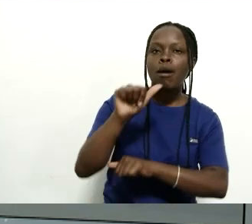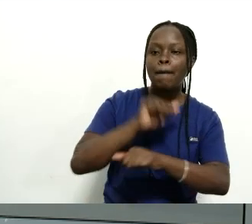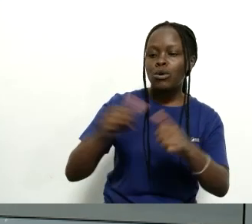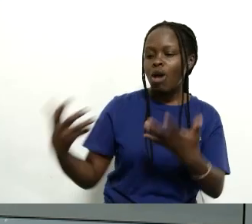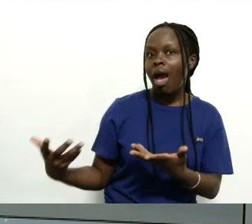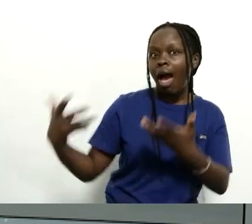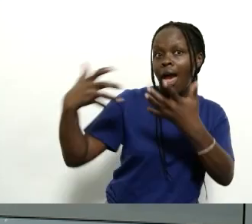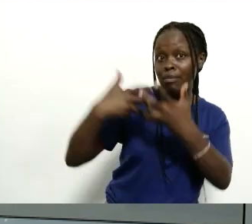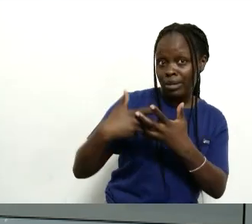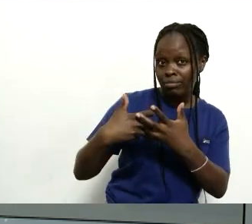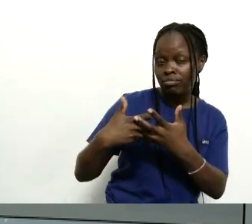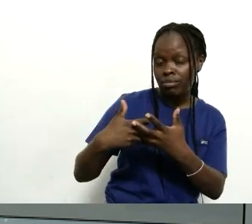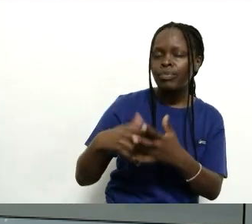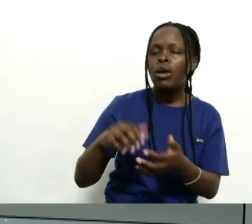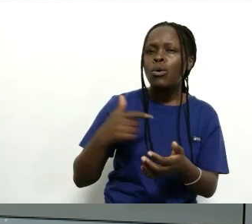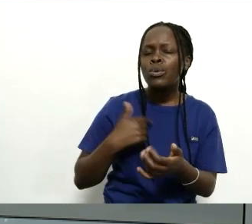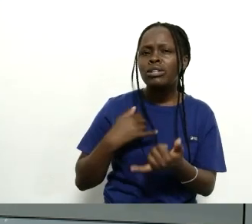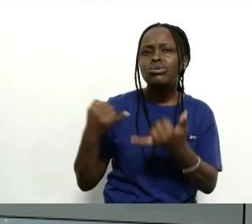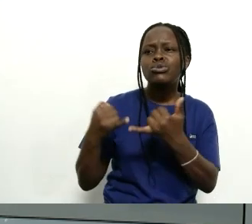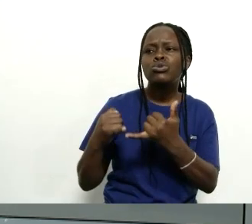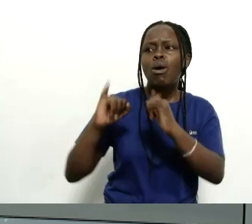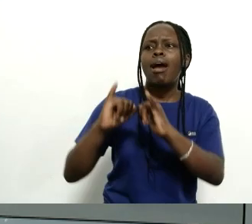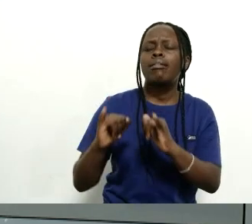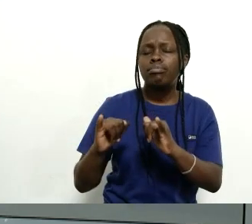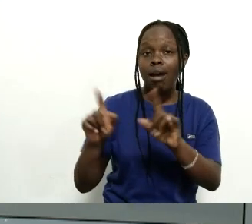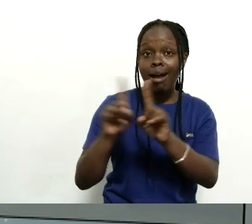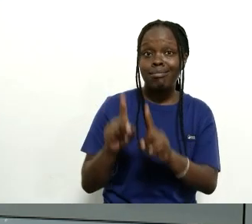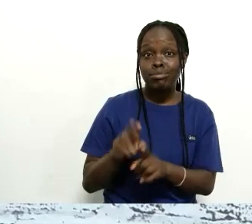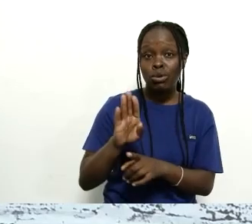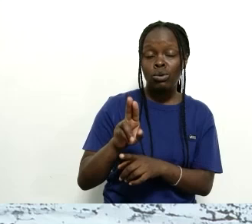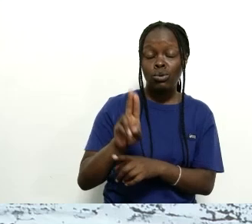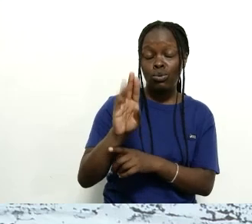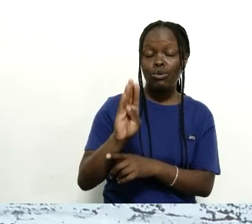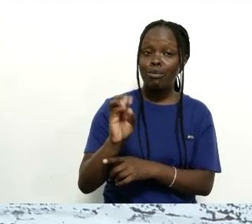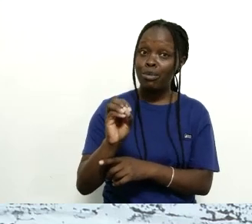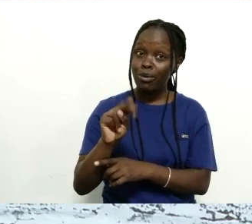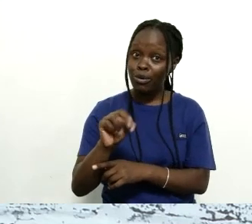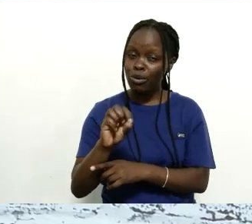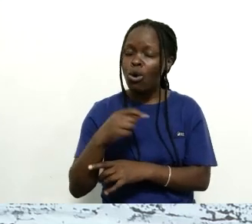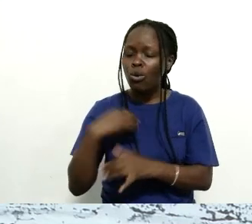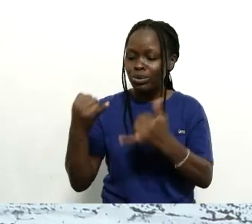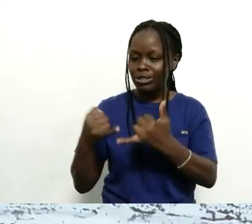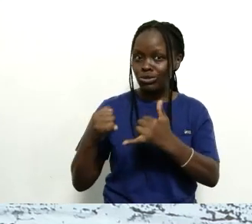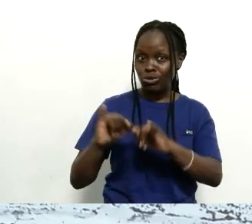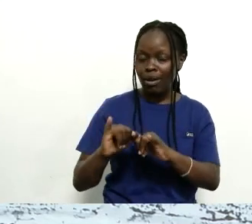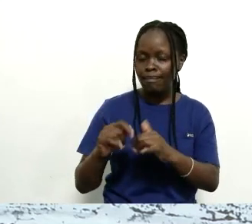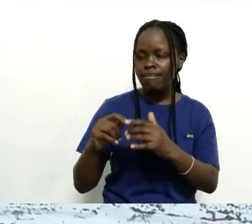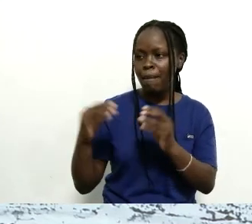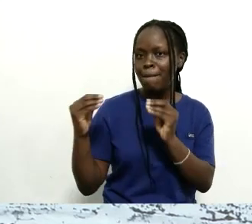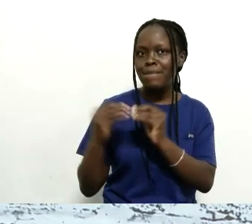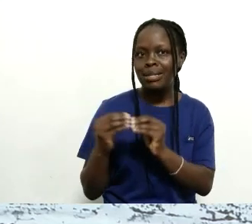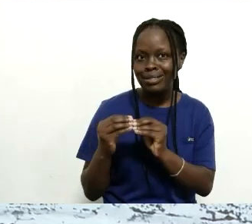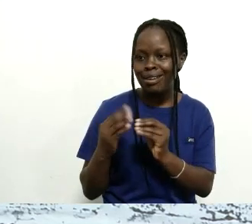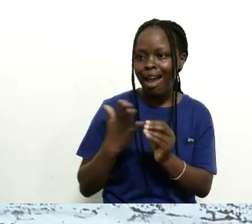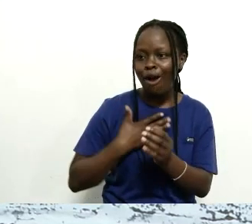importantly, what you're hoping to achieve with this initiative. So thank you. The Raising Readers, it was actually a research study